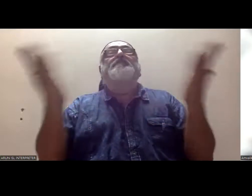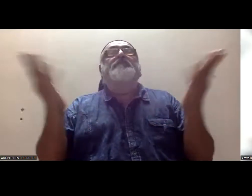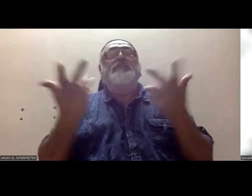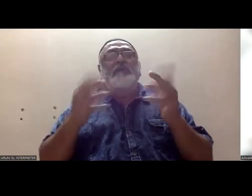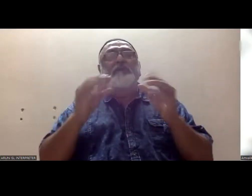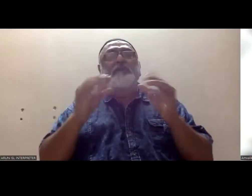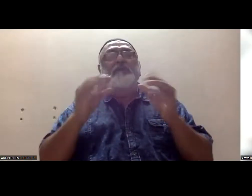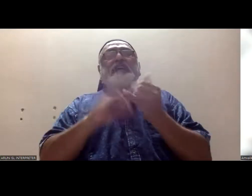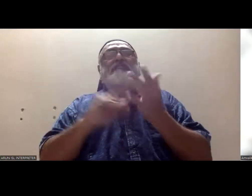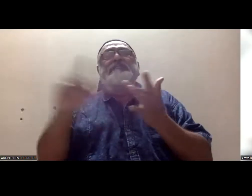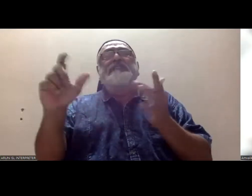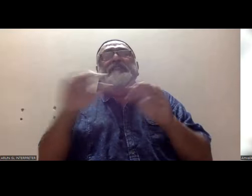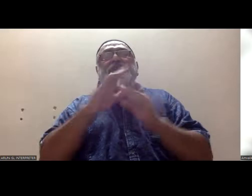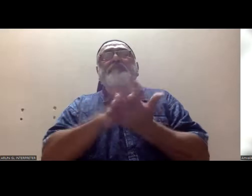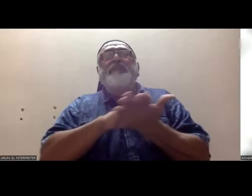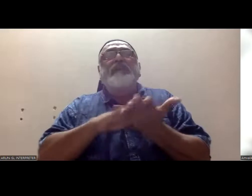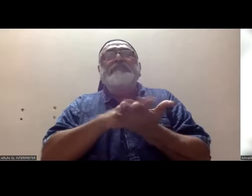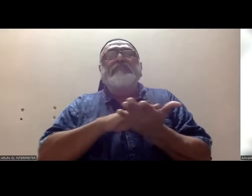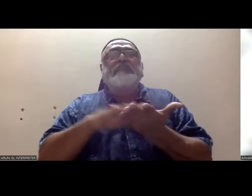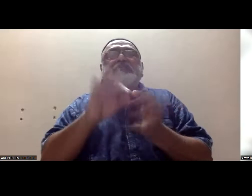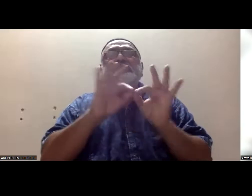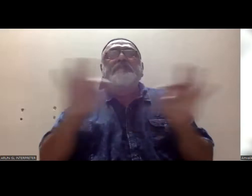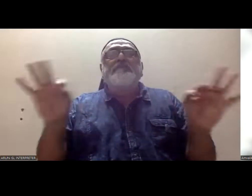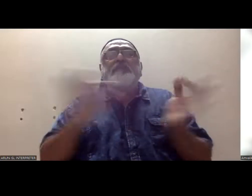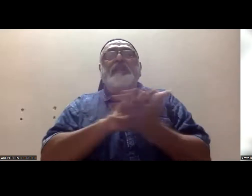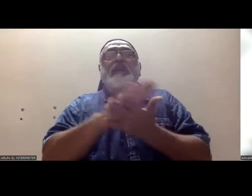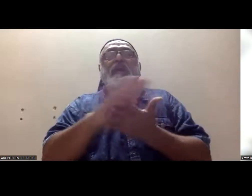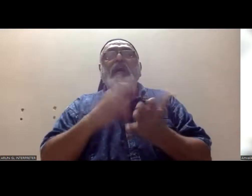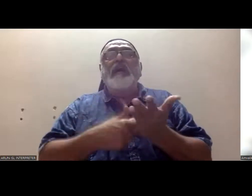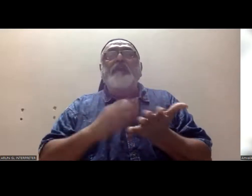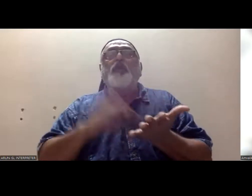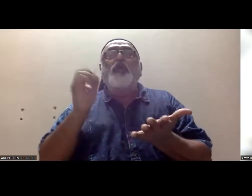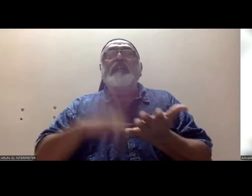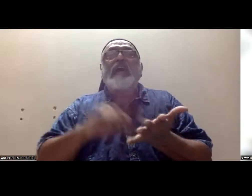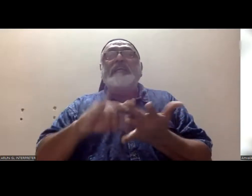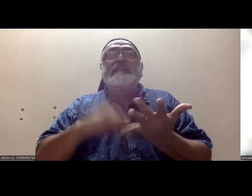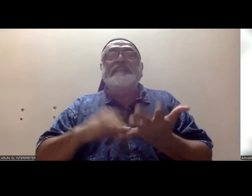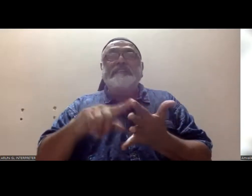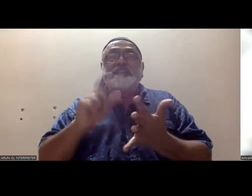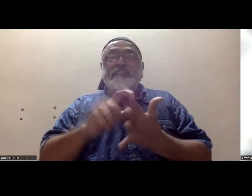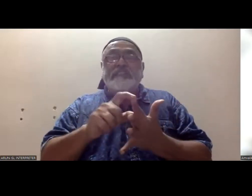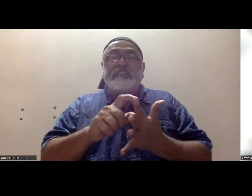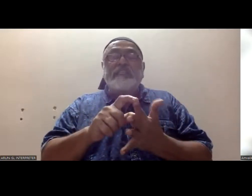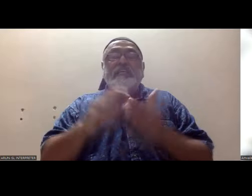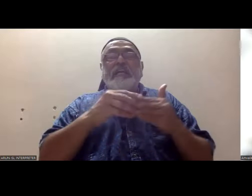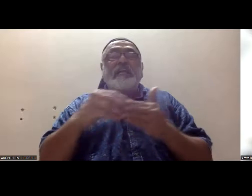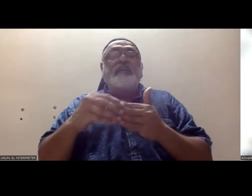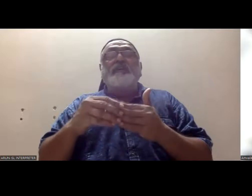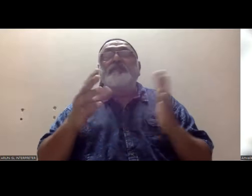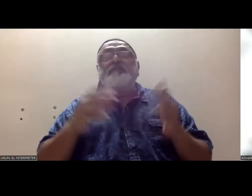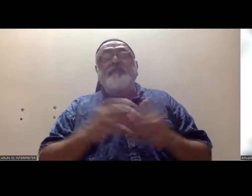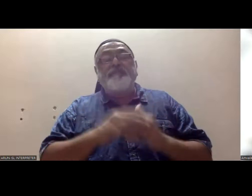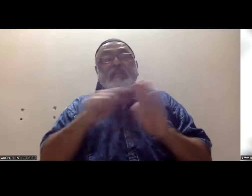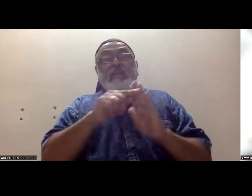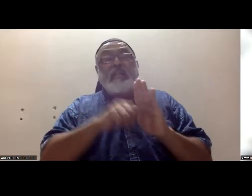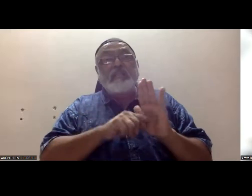basic, key points of the harmonized guideline. And this can be applicable anywhere, whether it's a pub or a restaurant or a classroom